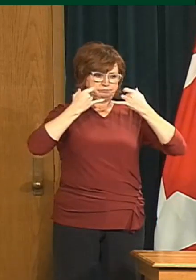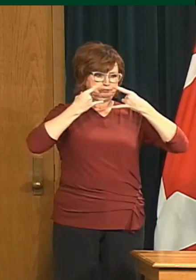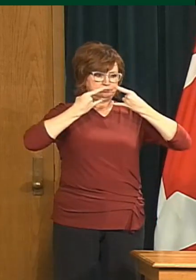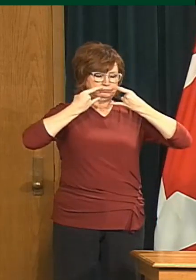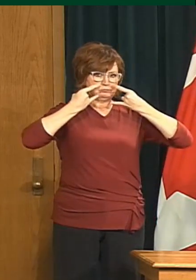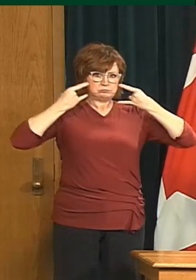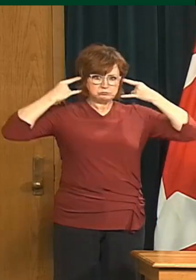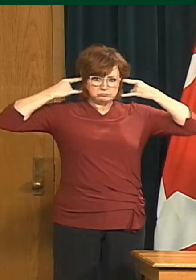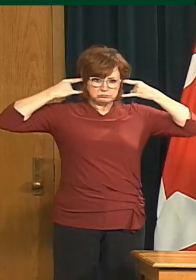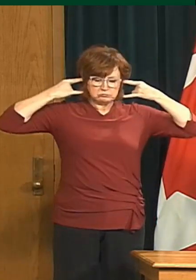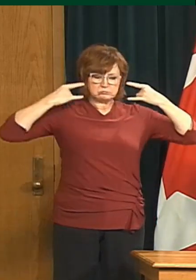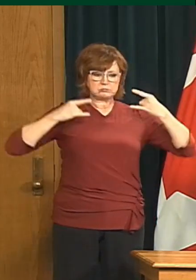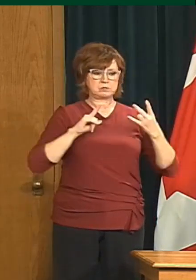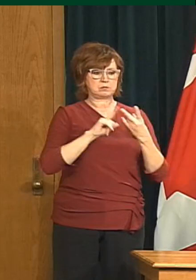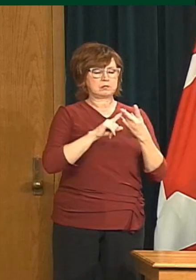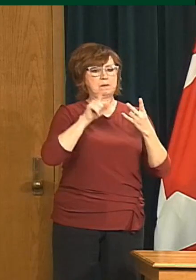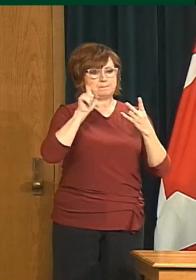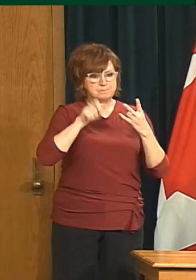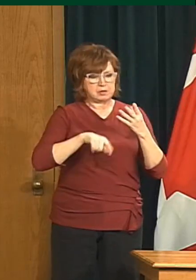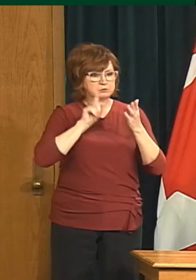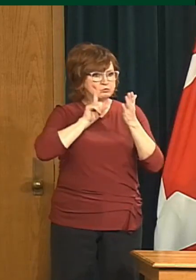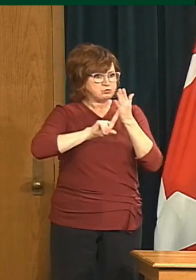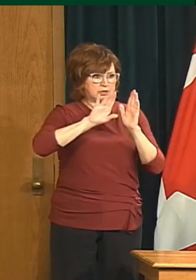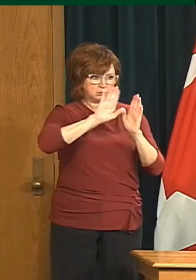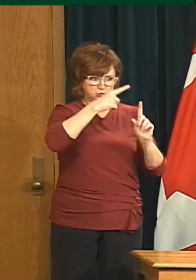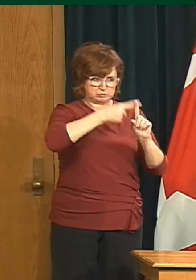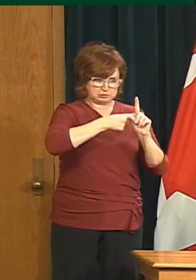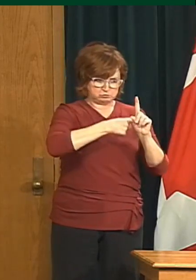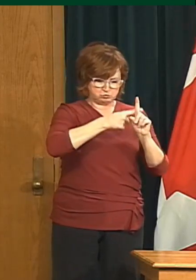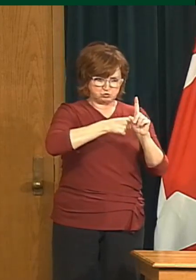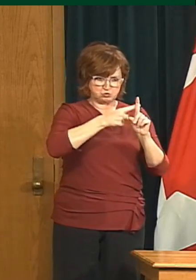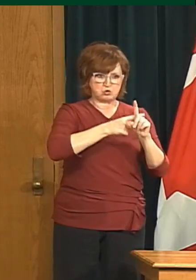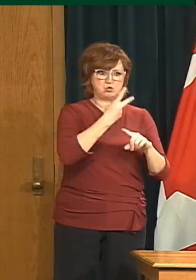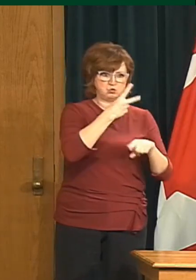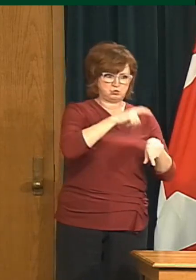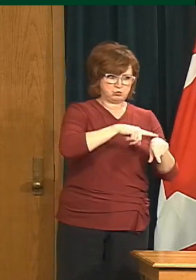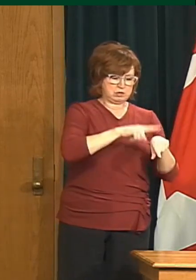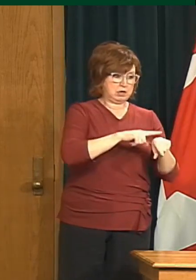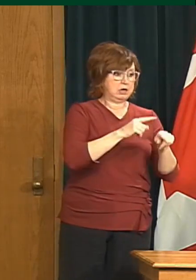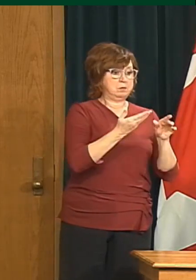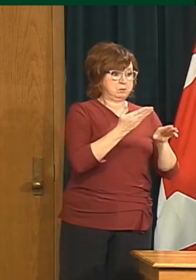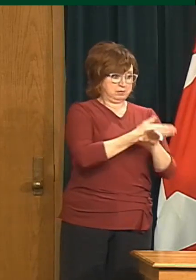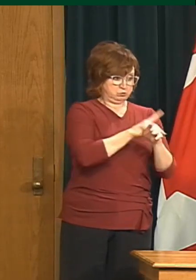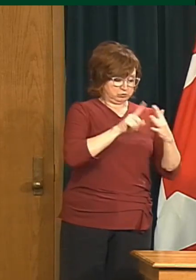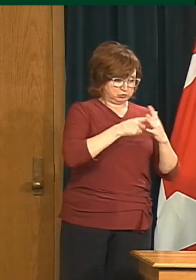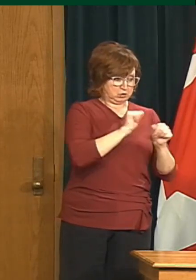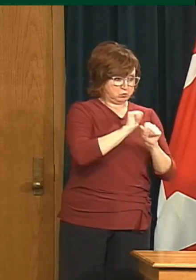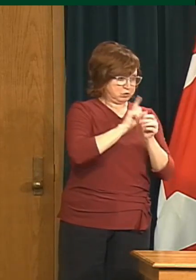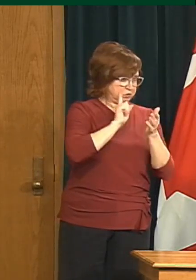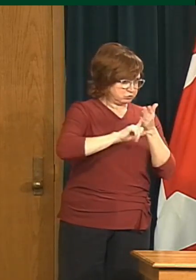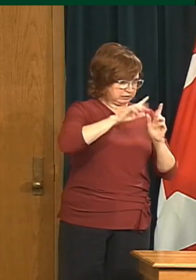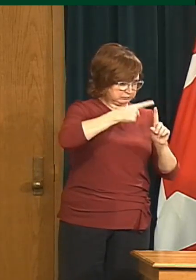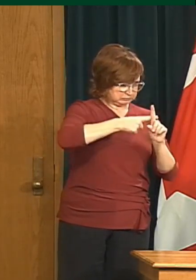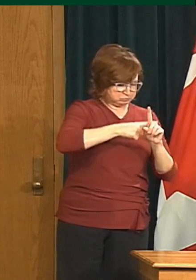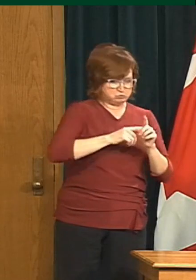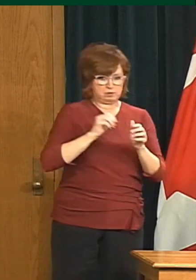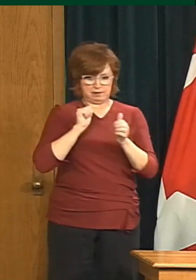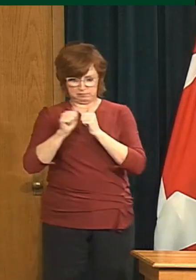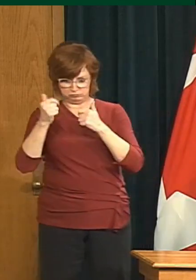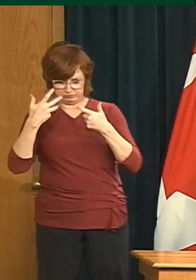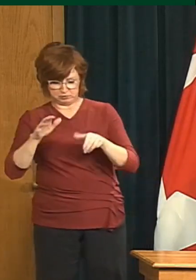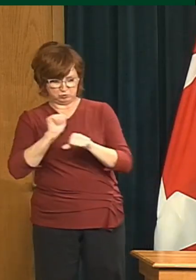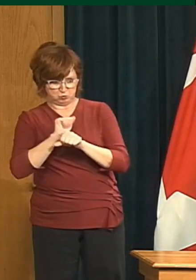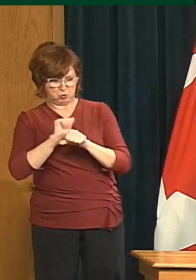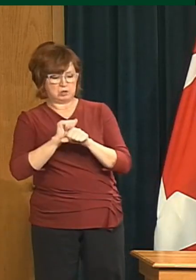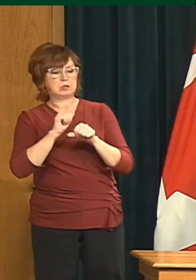after each shift. Staff use appropriate infection control practices, including where required masking at